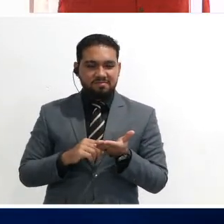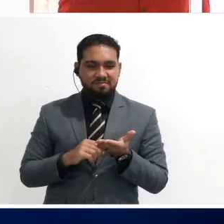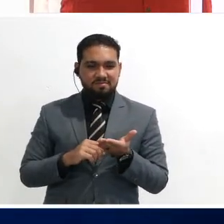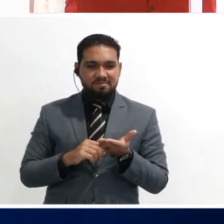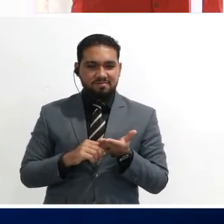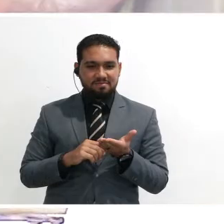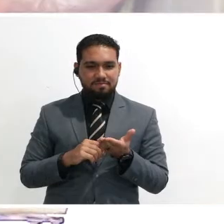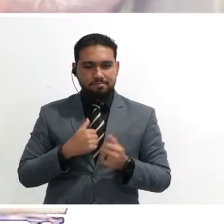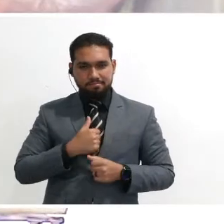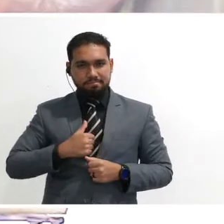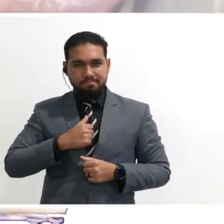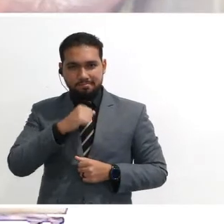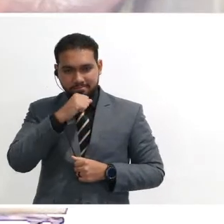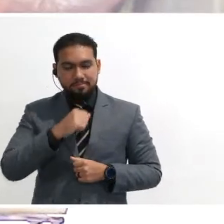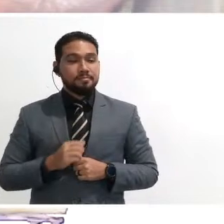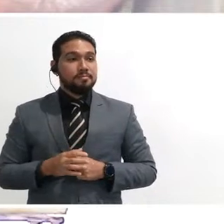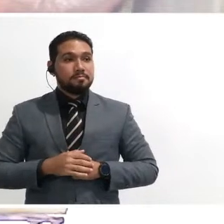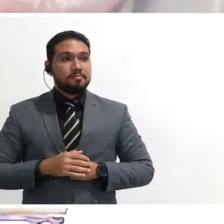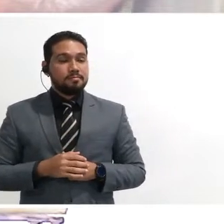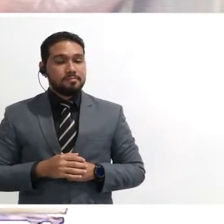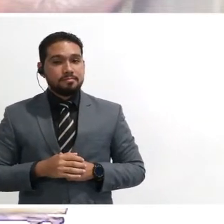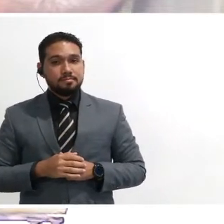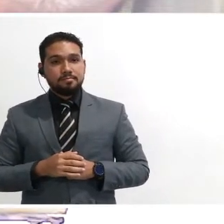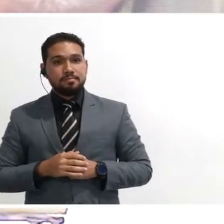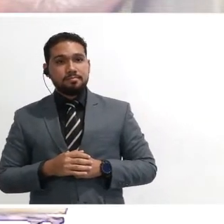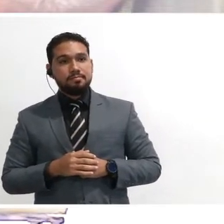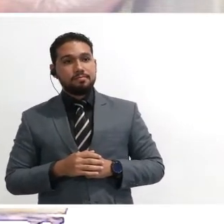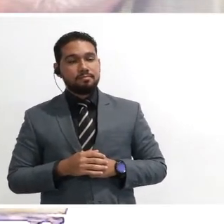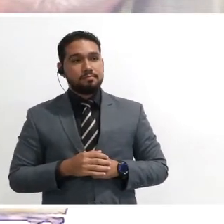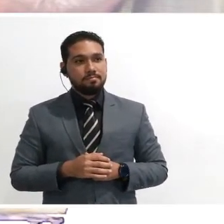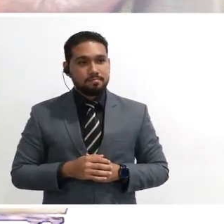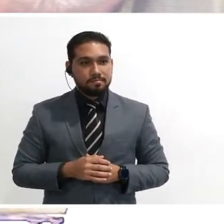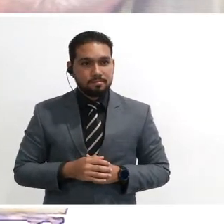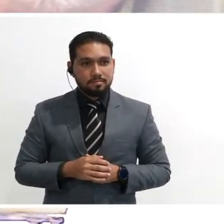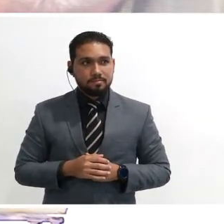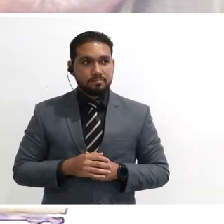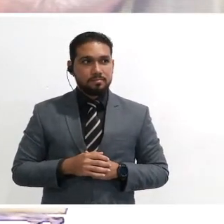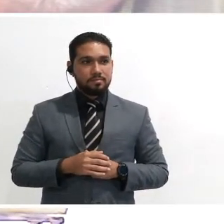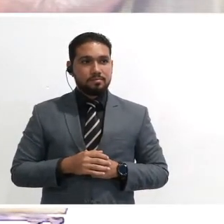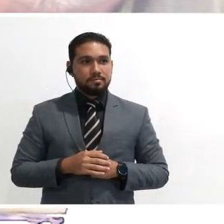Excuse me. This is just some detail. You can do,